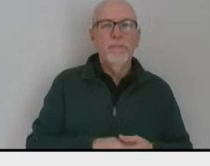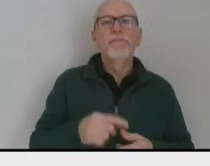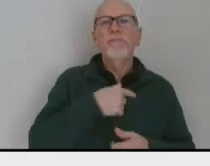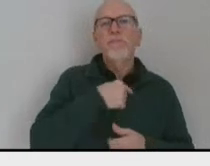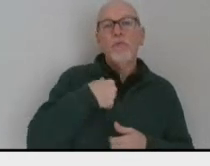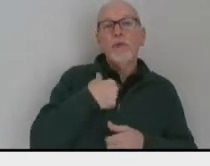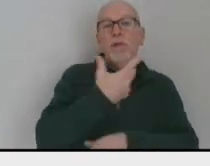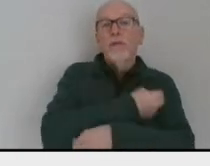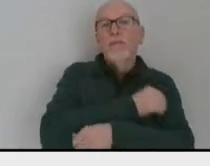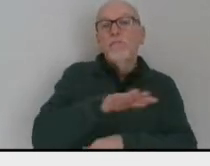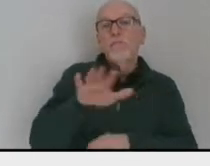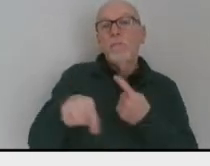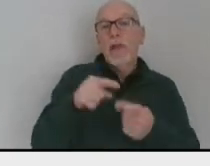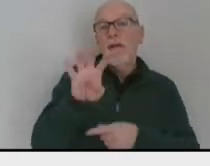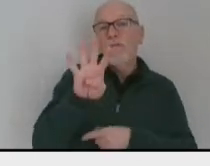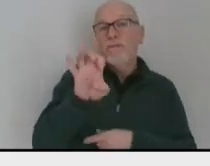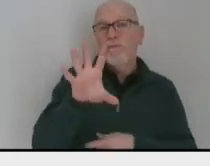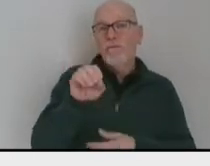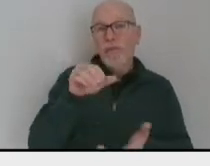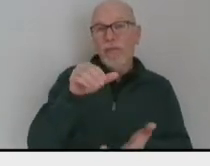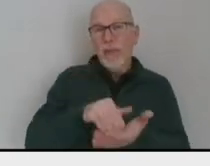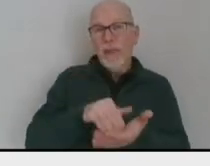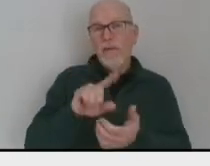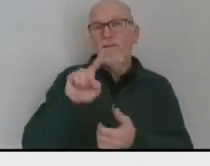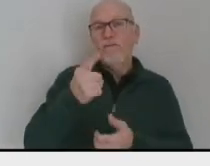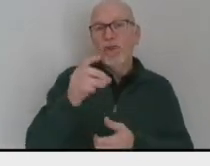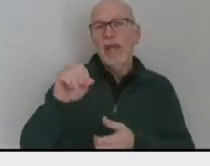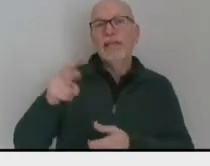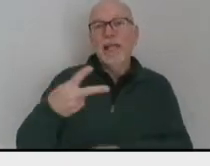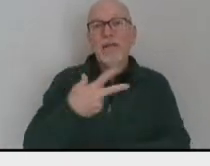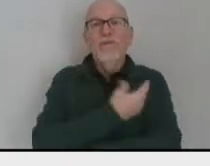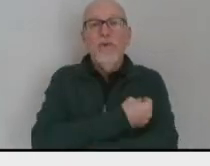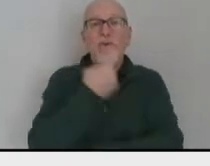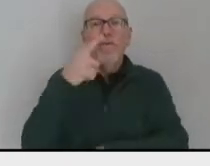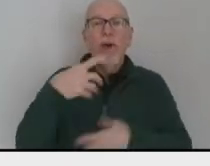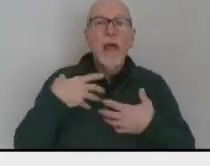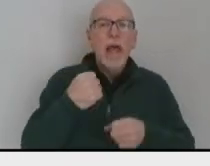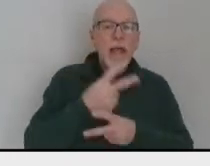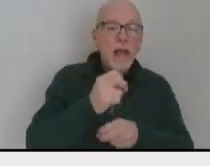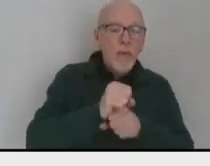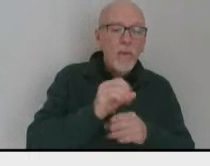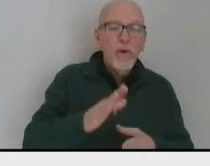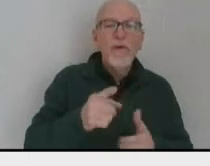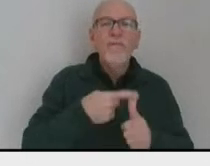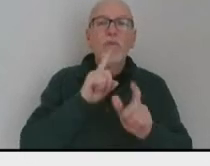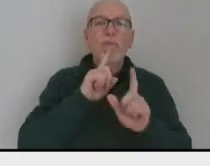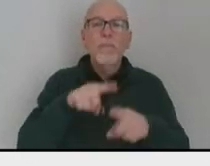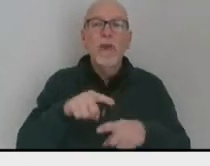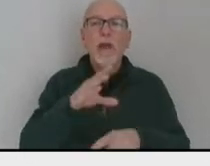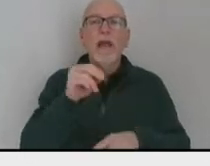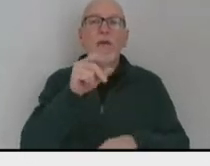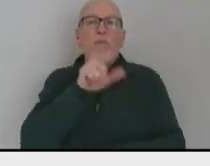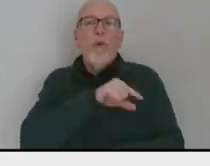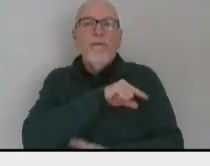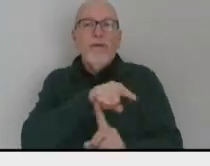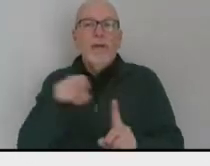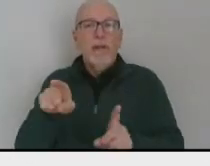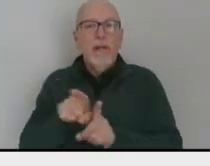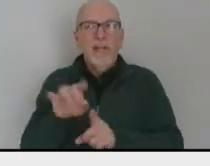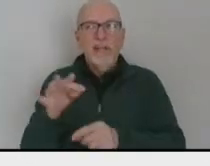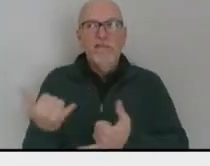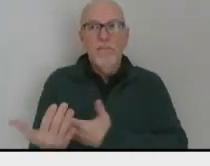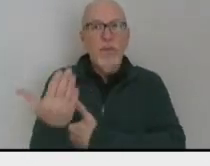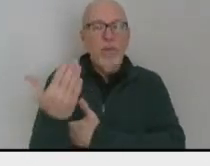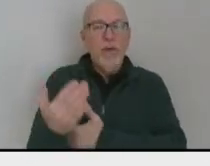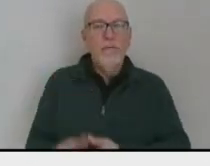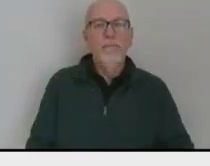approximately 450,000 first and second doses to healthcare workers, first responders, and eligible Hoosiers as of this morning.